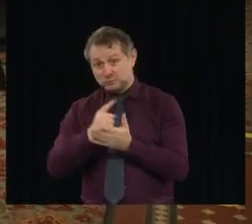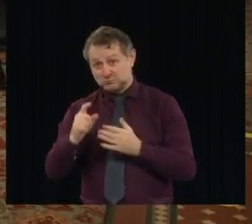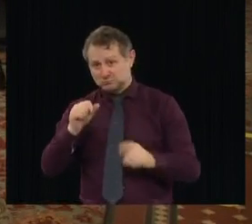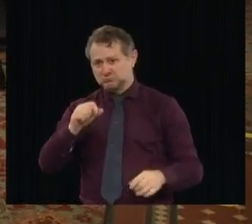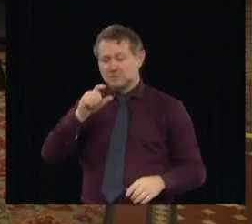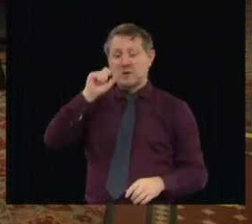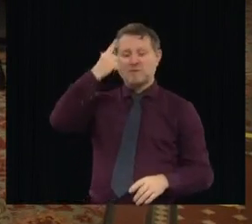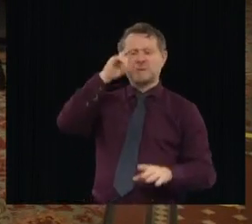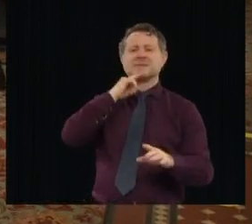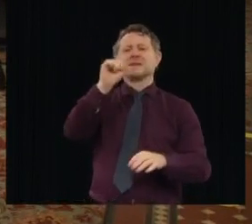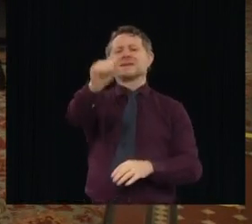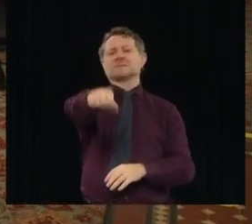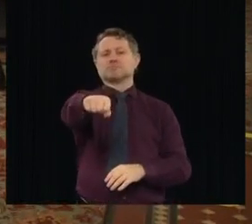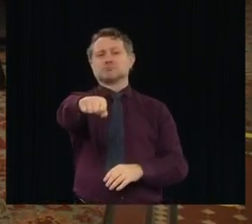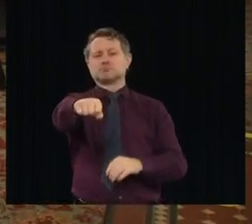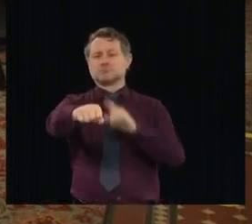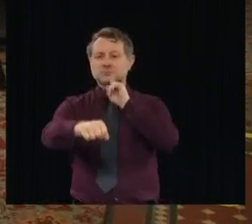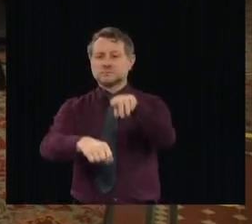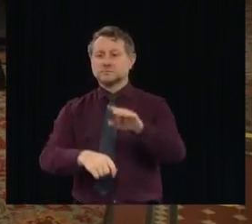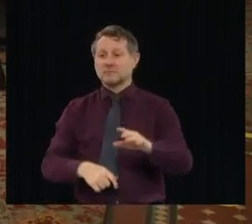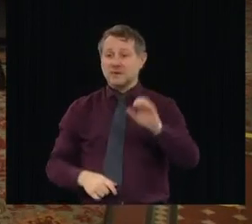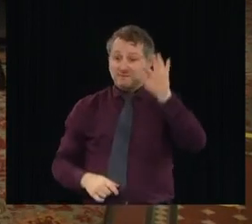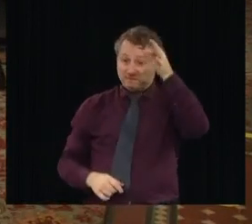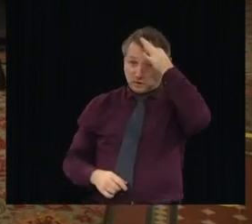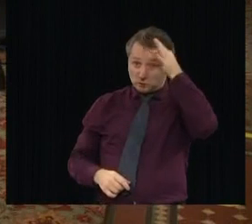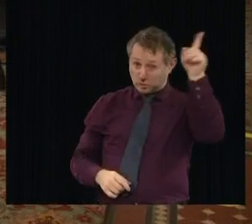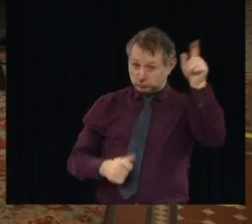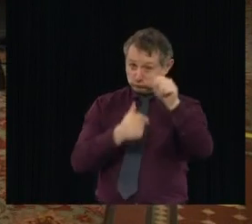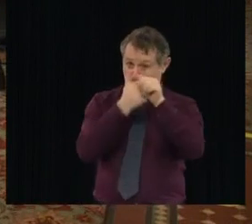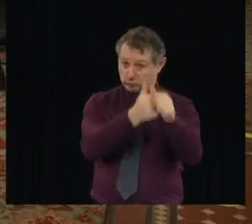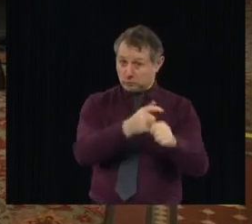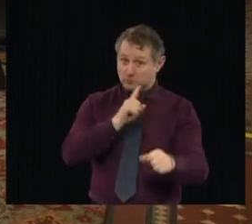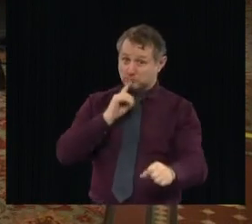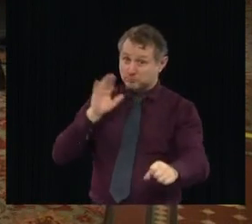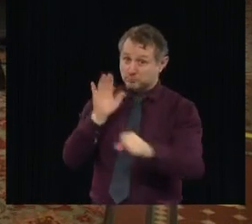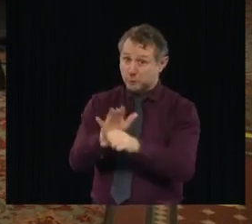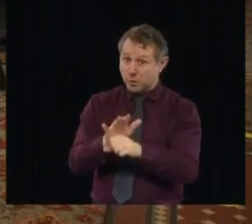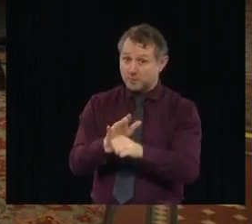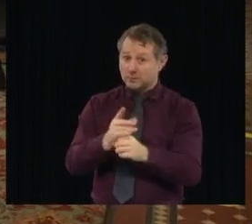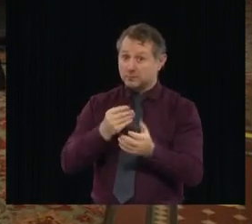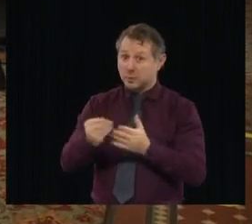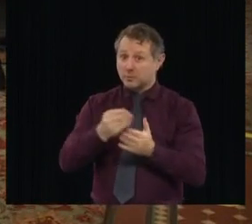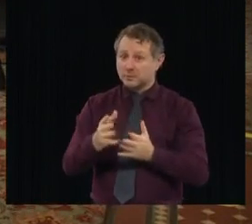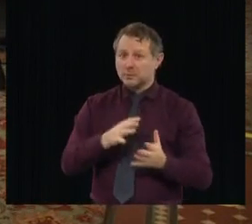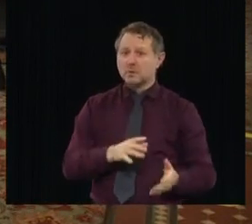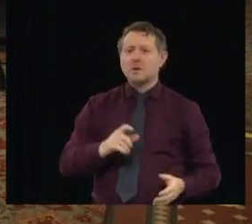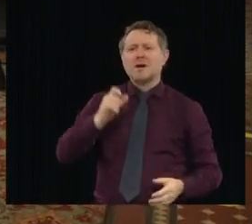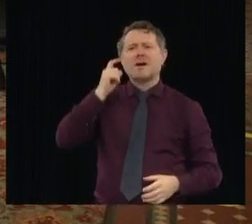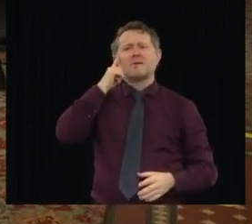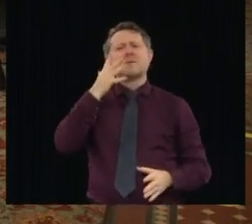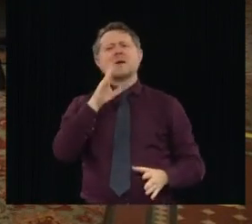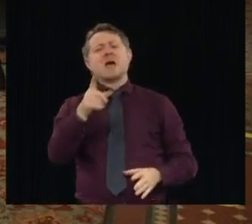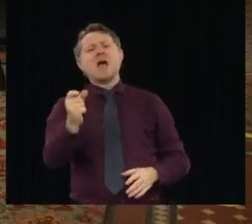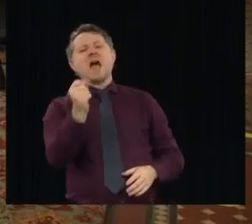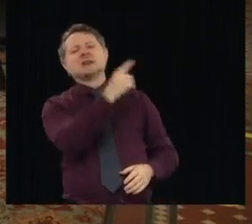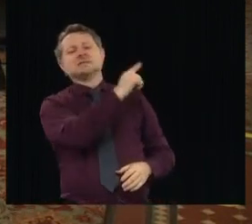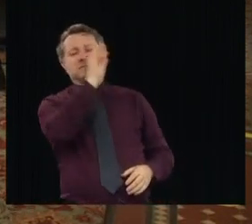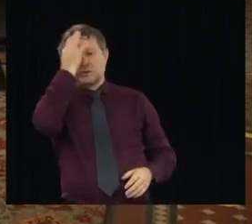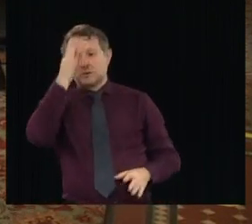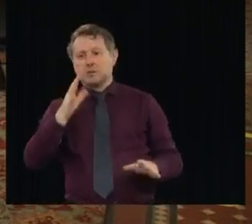federal government fulfilling its end of the bargain to help on the supply chain issue? Ask the federal government. Governor, can you explain your...